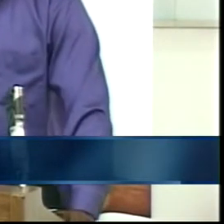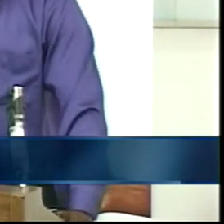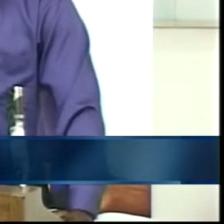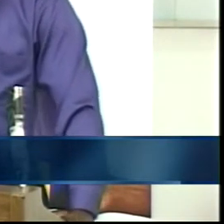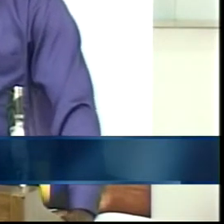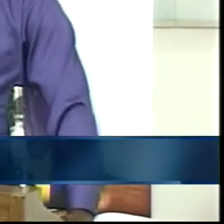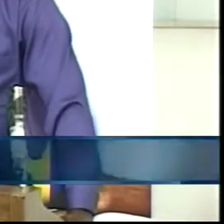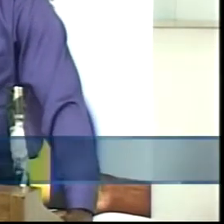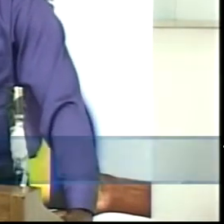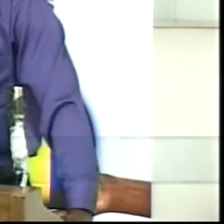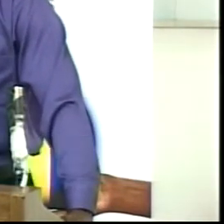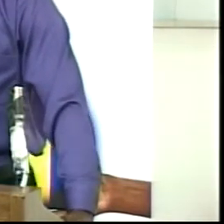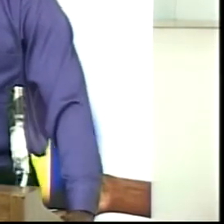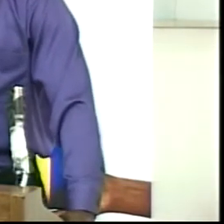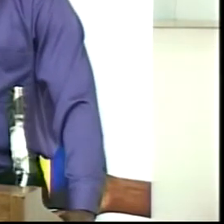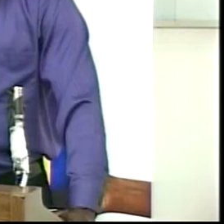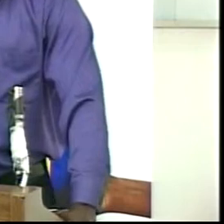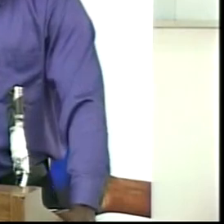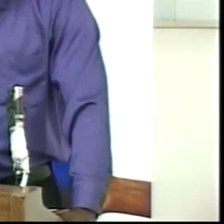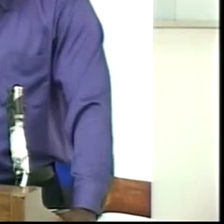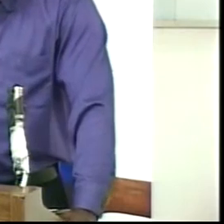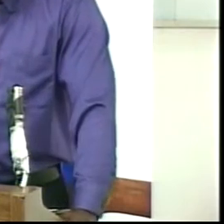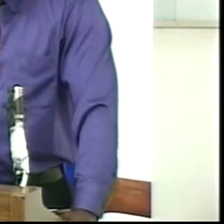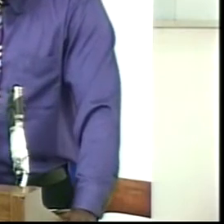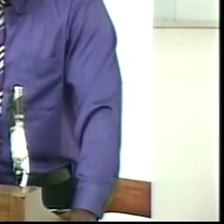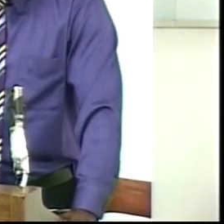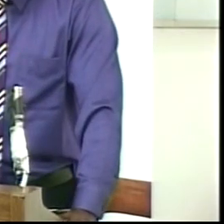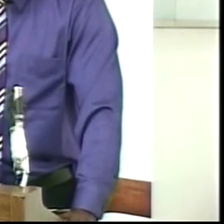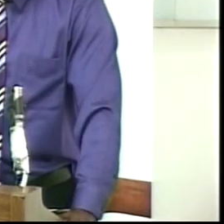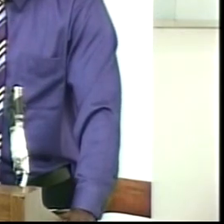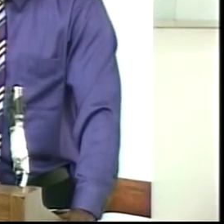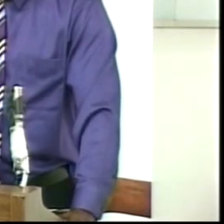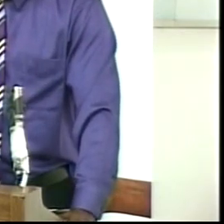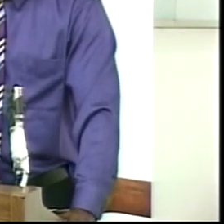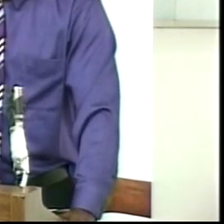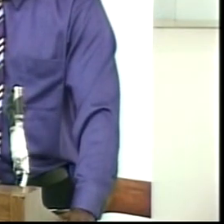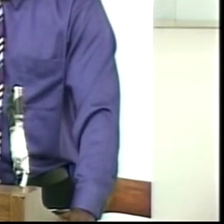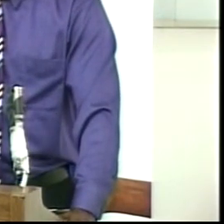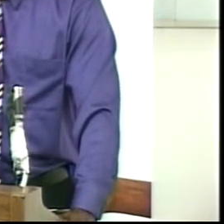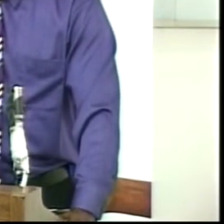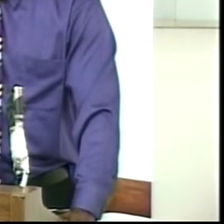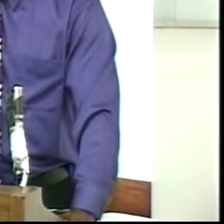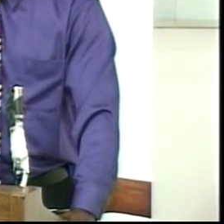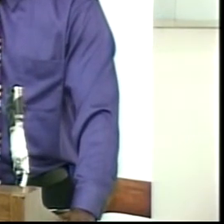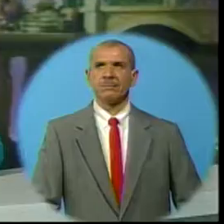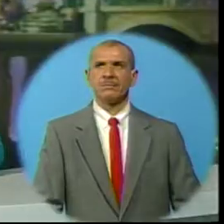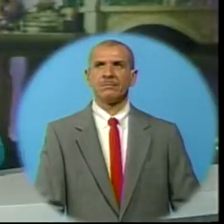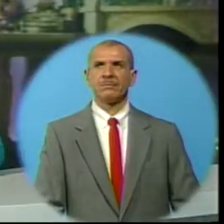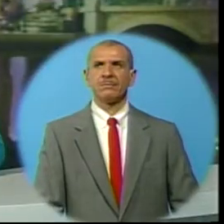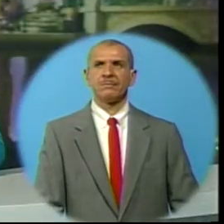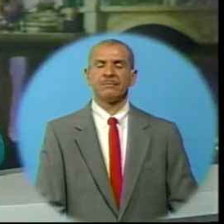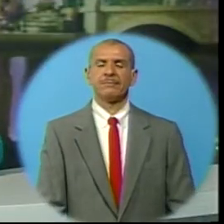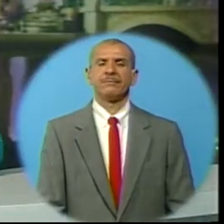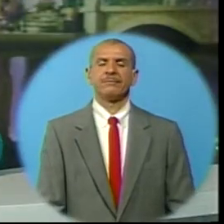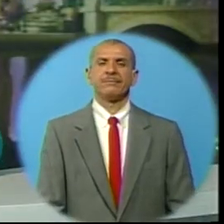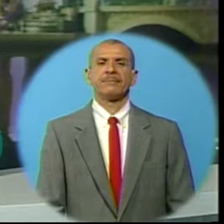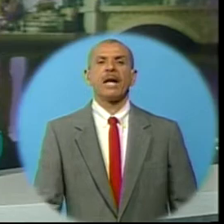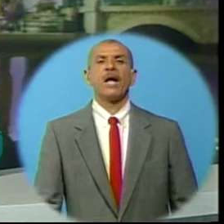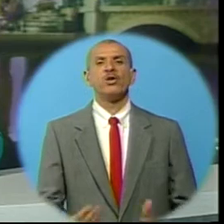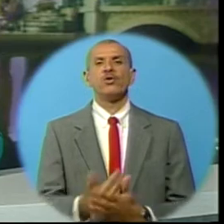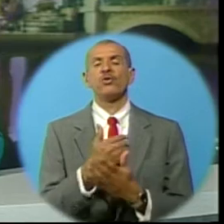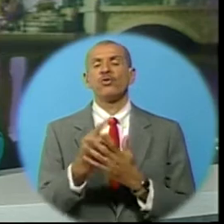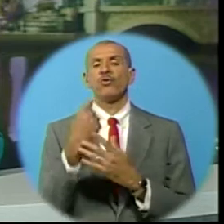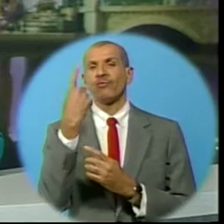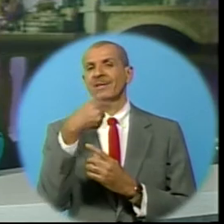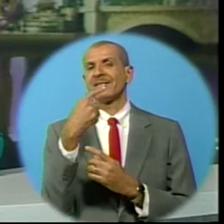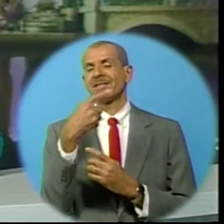saying that goes, those who write prescriptions control healthcare treatment costs. New faces are